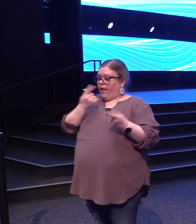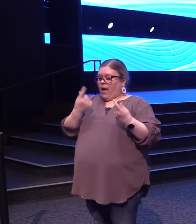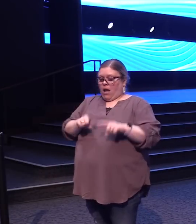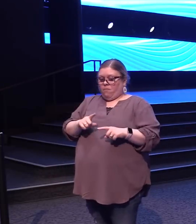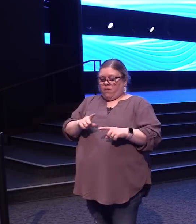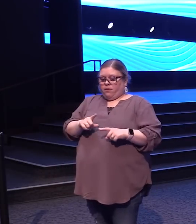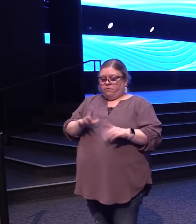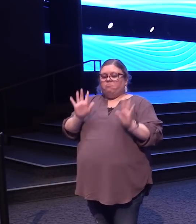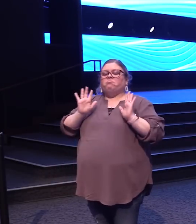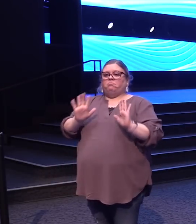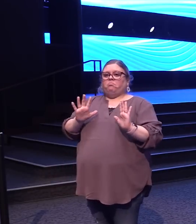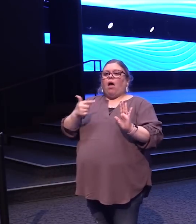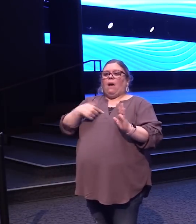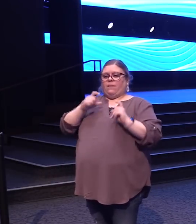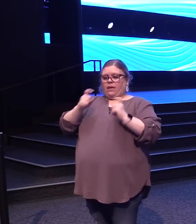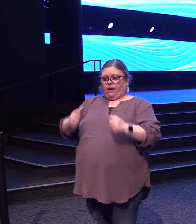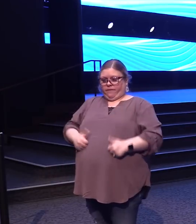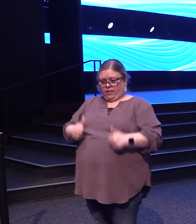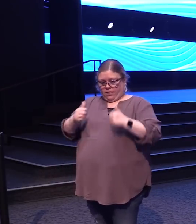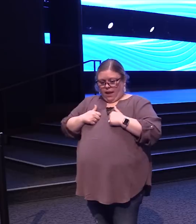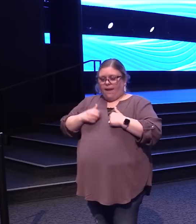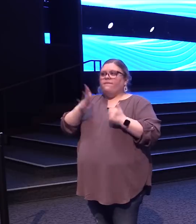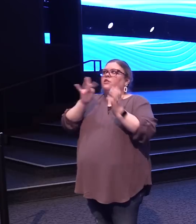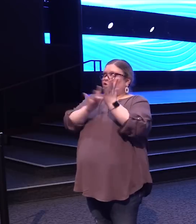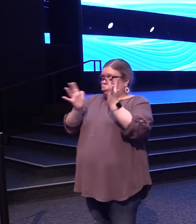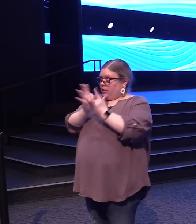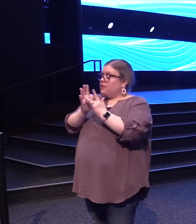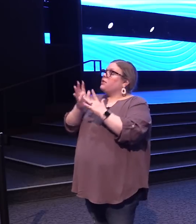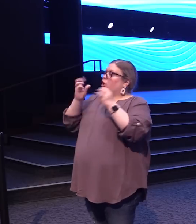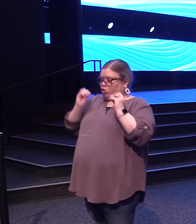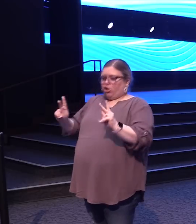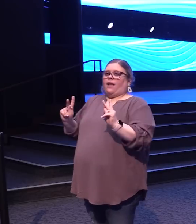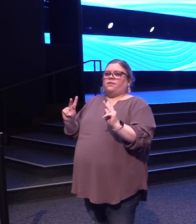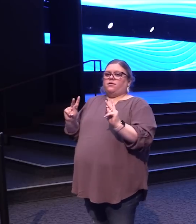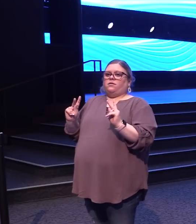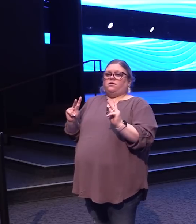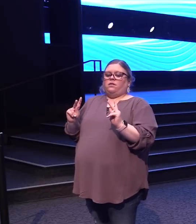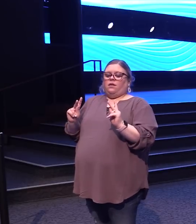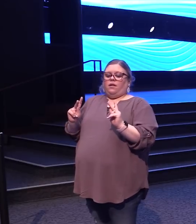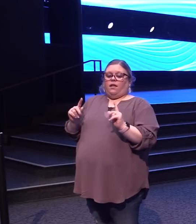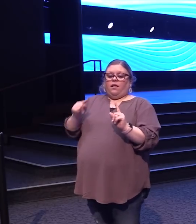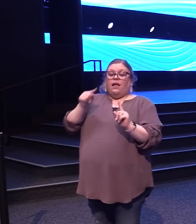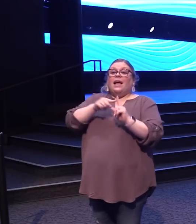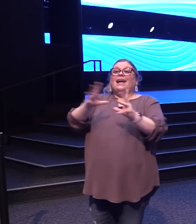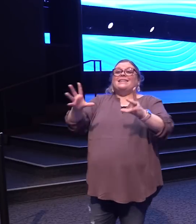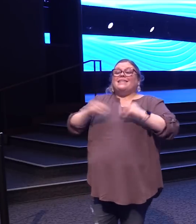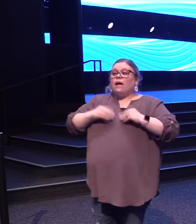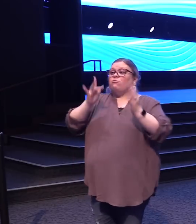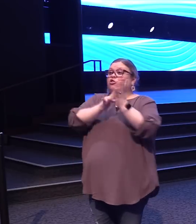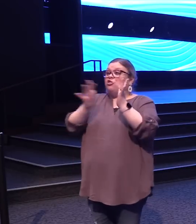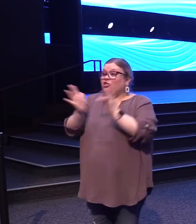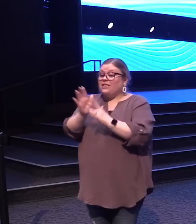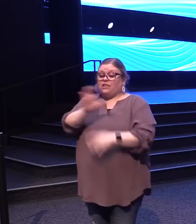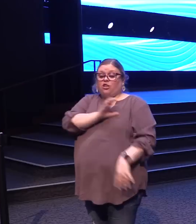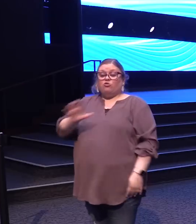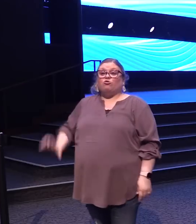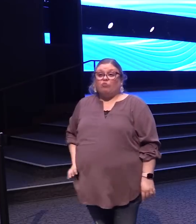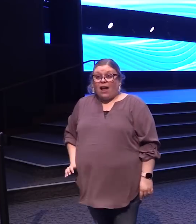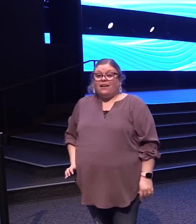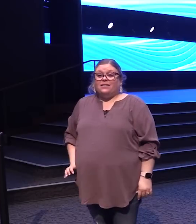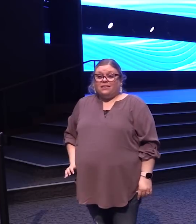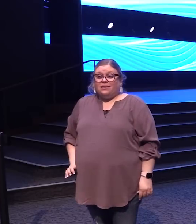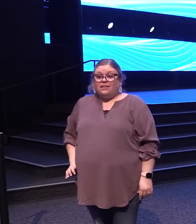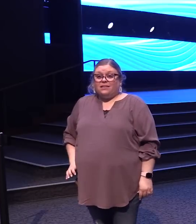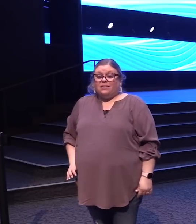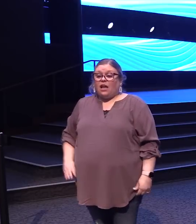life and this Jesus a new chance. This girl accepted Jesus Christ,